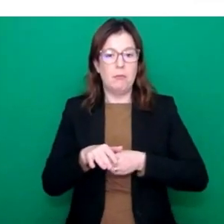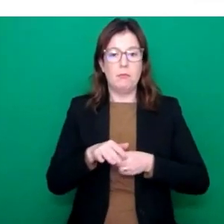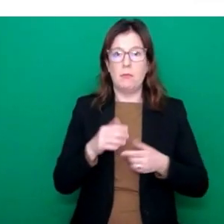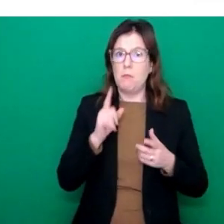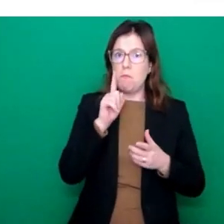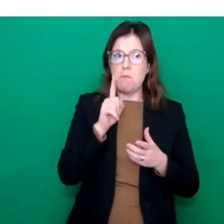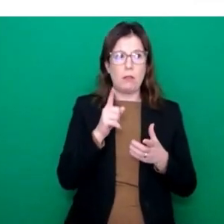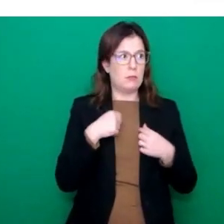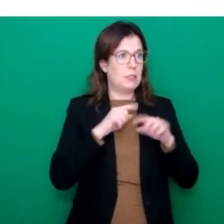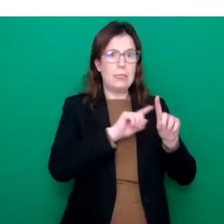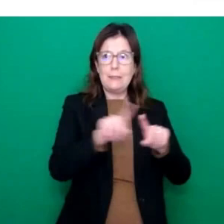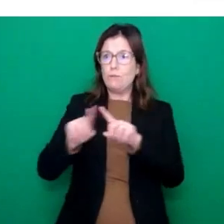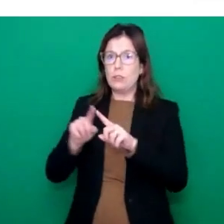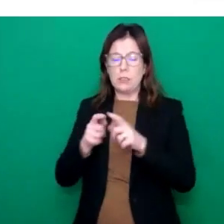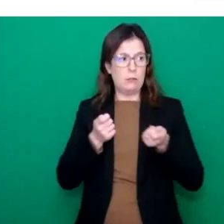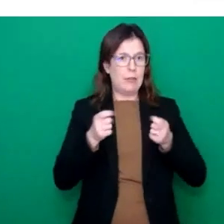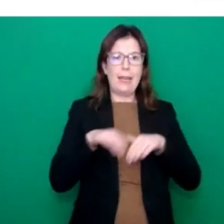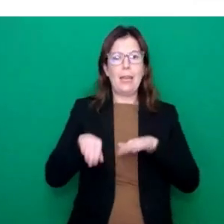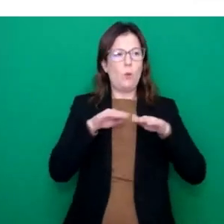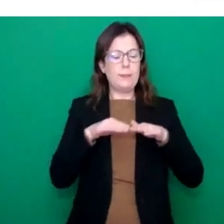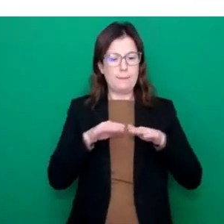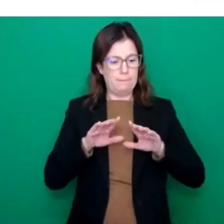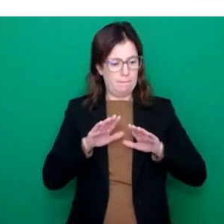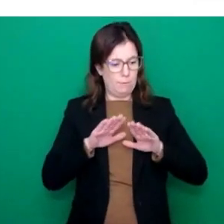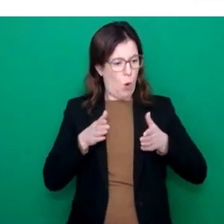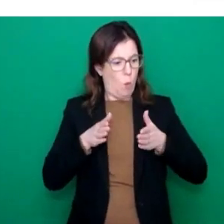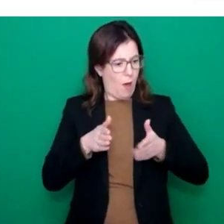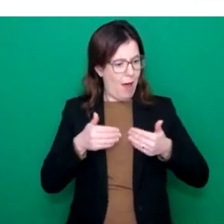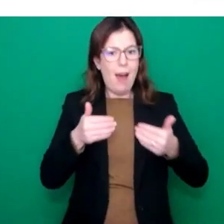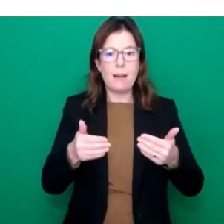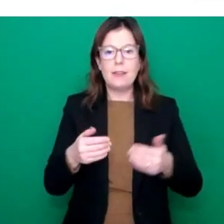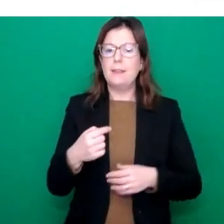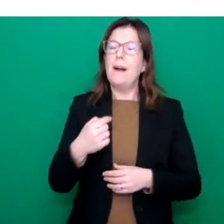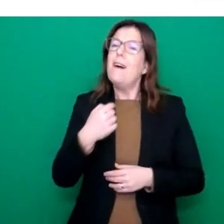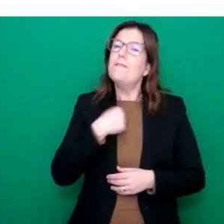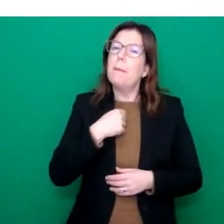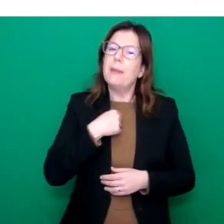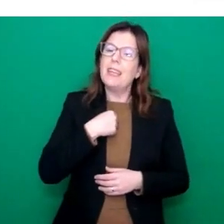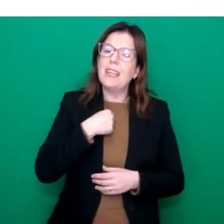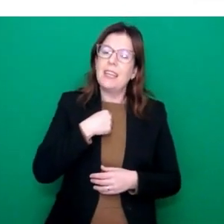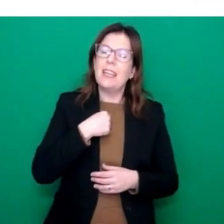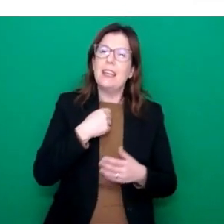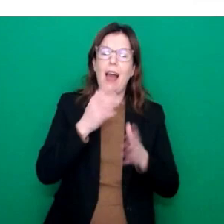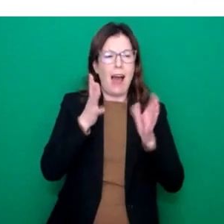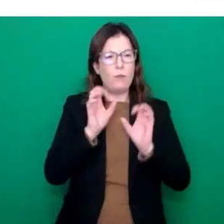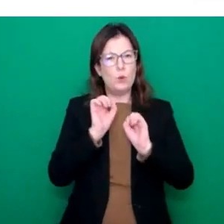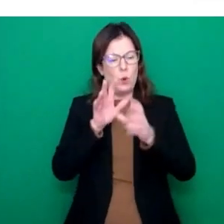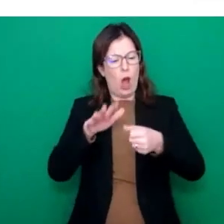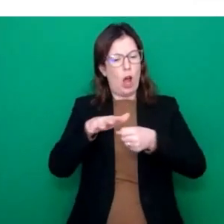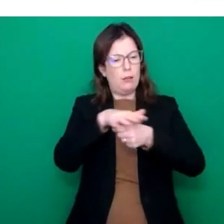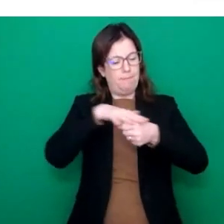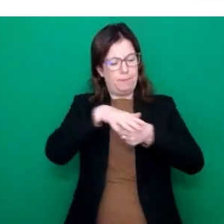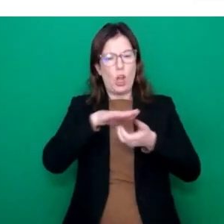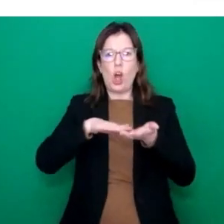human differences as equals. So for me, I think I really need to contextualise what we're actually doing here.